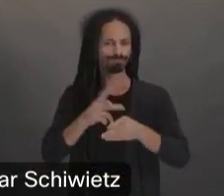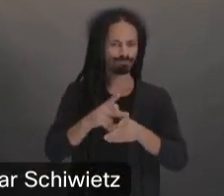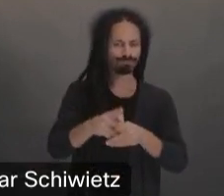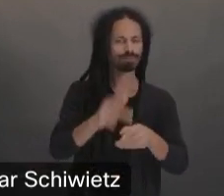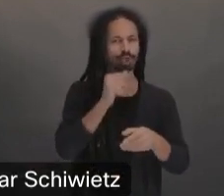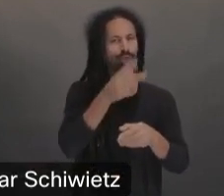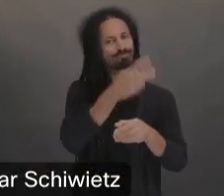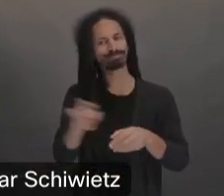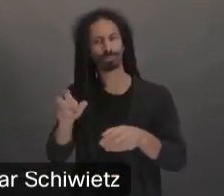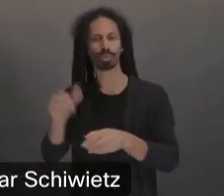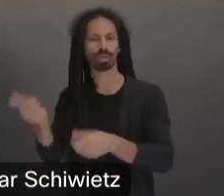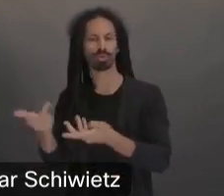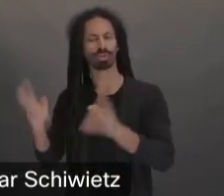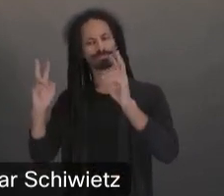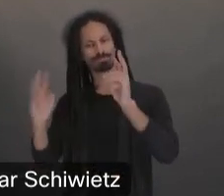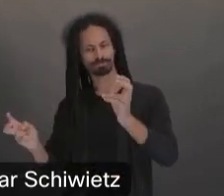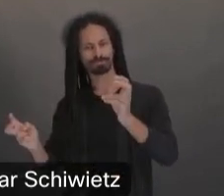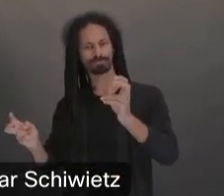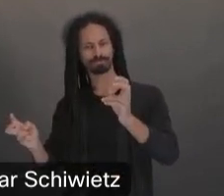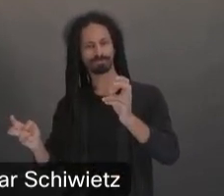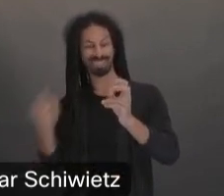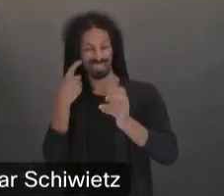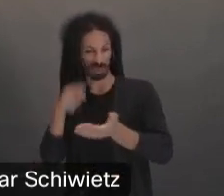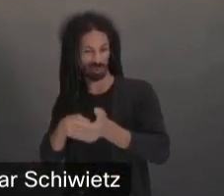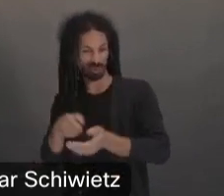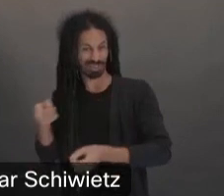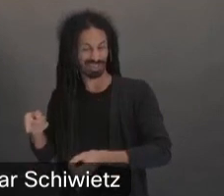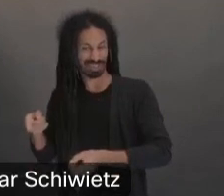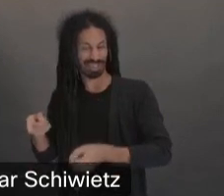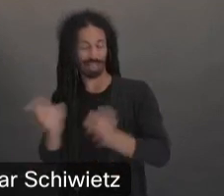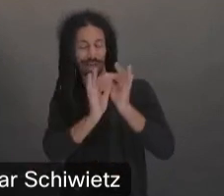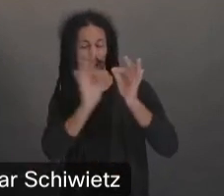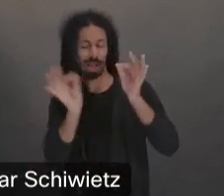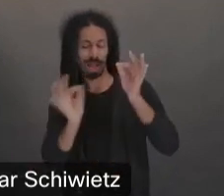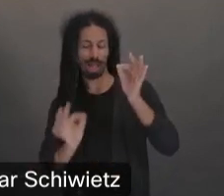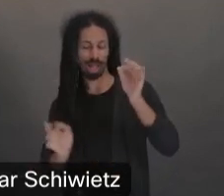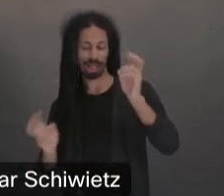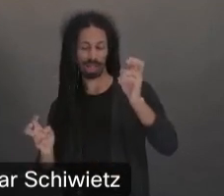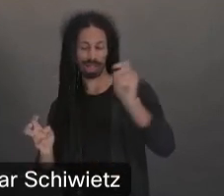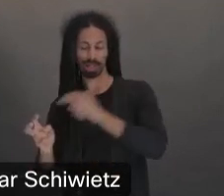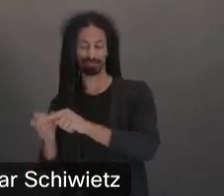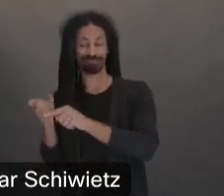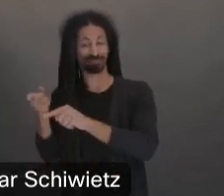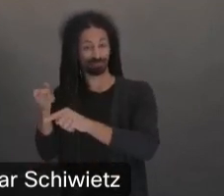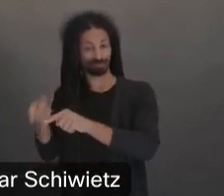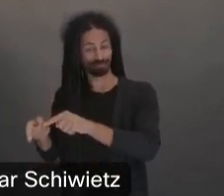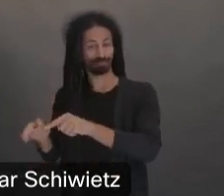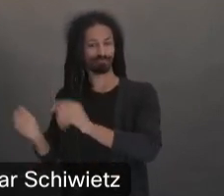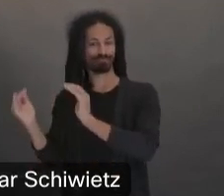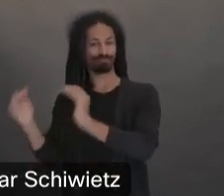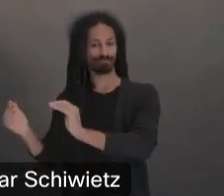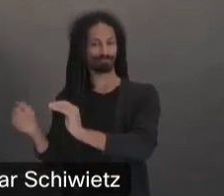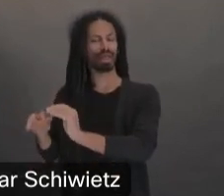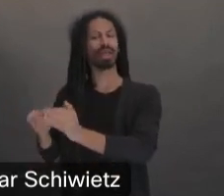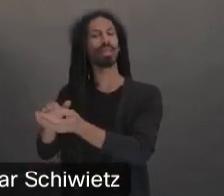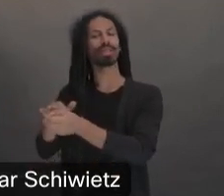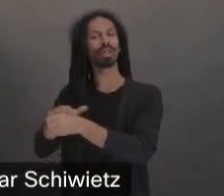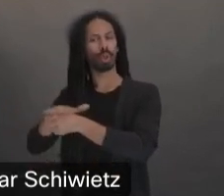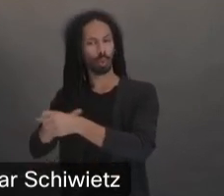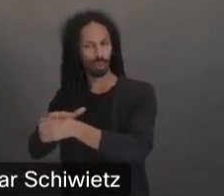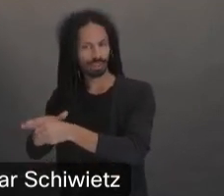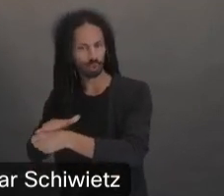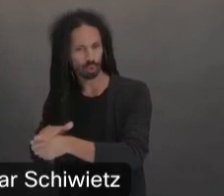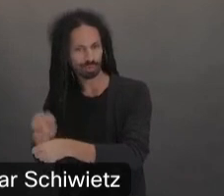of quotation marks. And do you notice that after the quotation marks is where we then put the location element? We